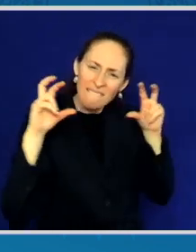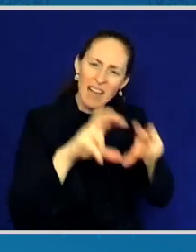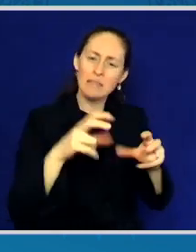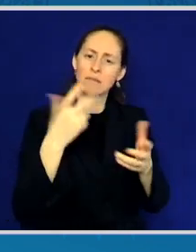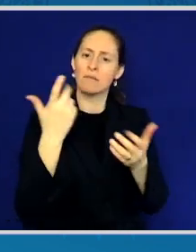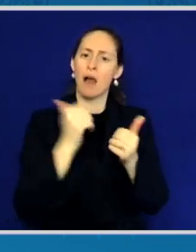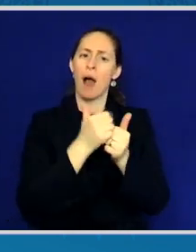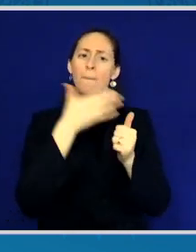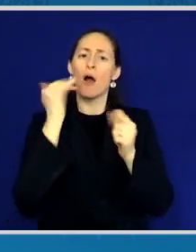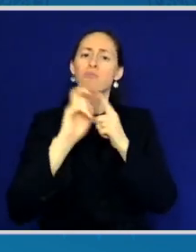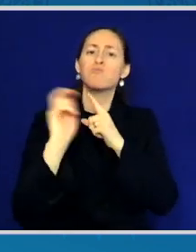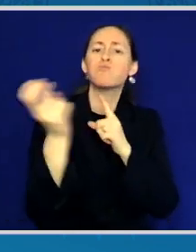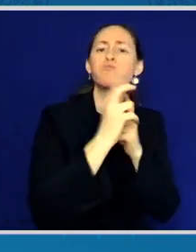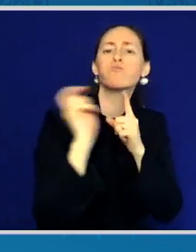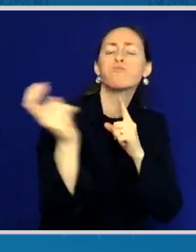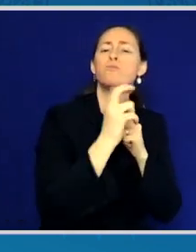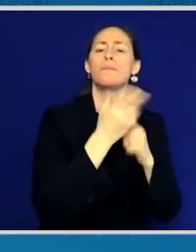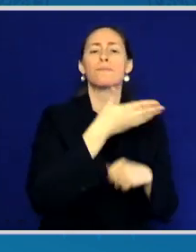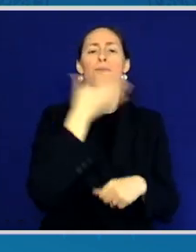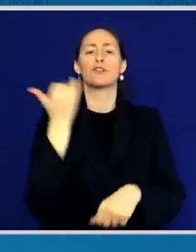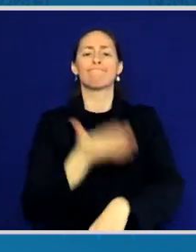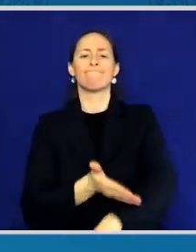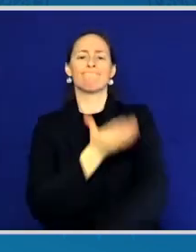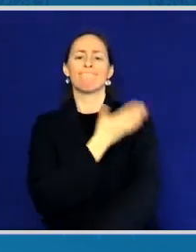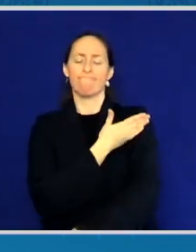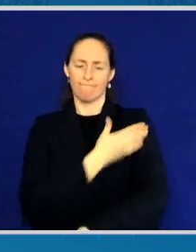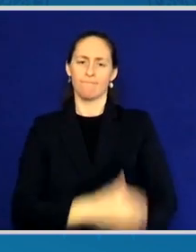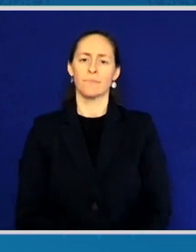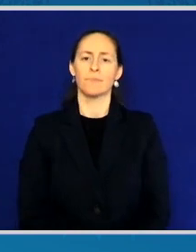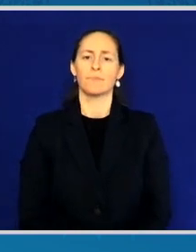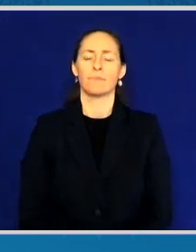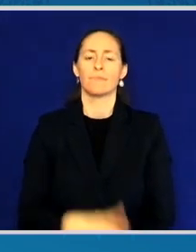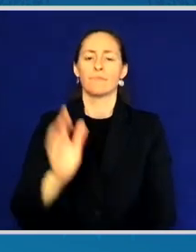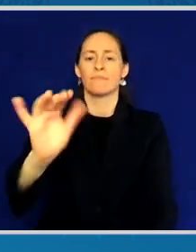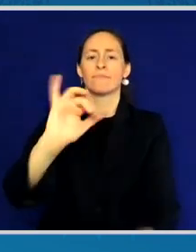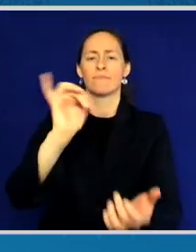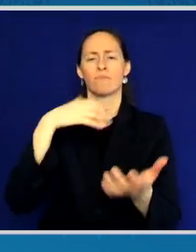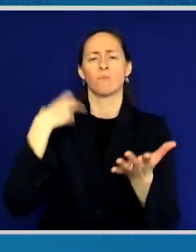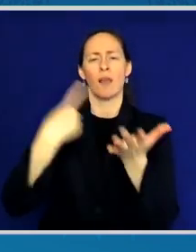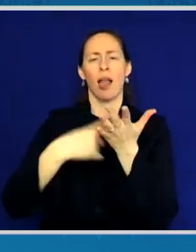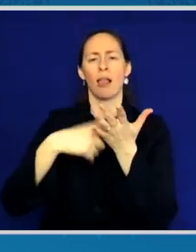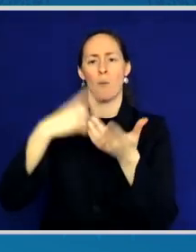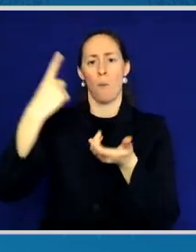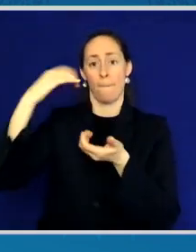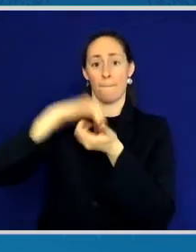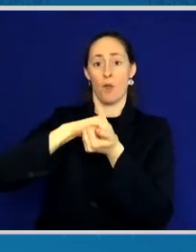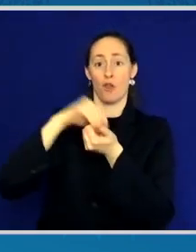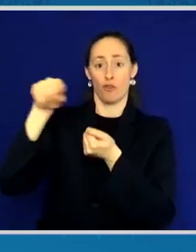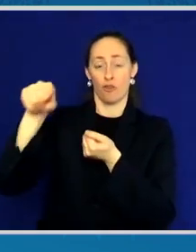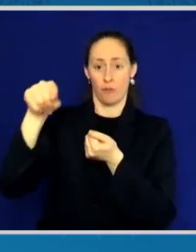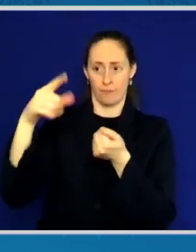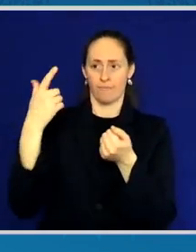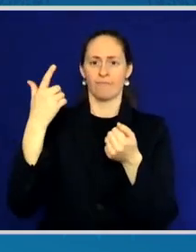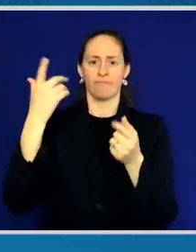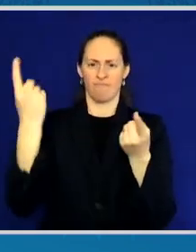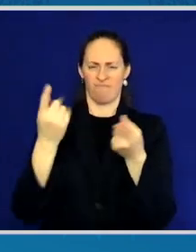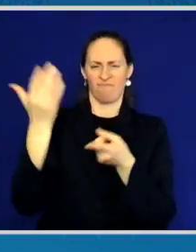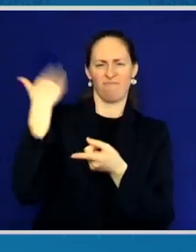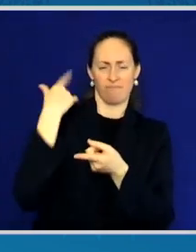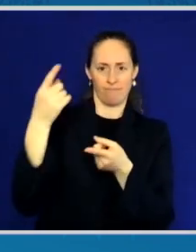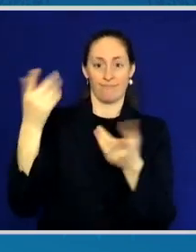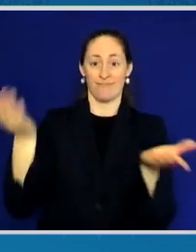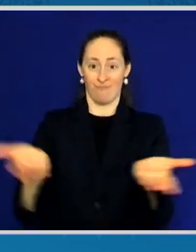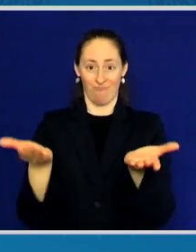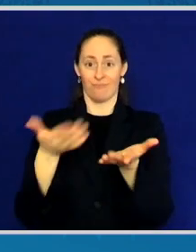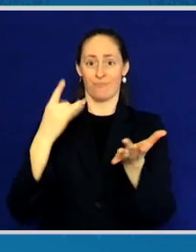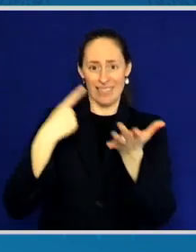around. I would add that one of the partners, everybody around this table partnered in the effort to help Issue 7 get